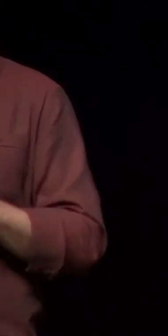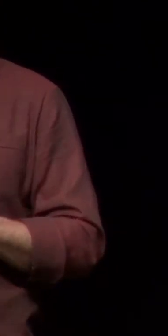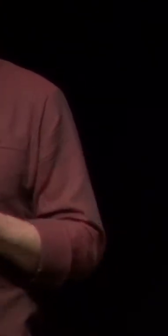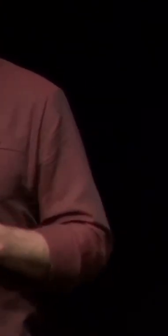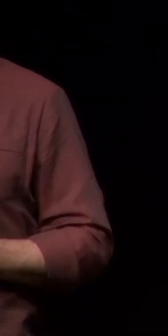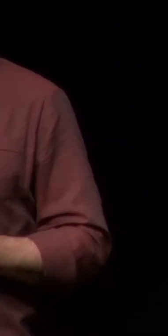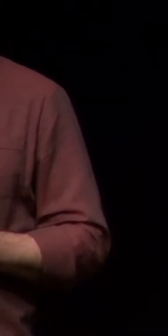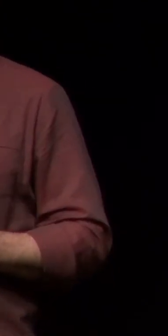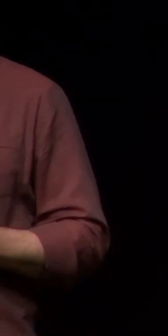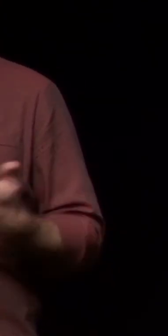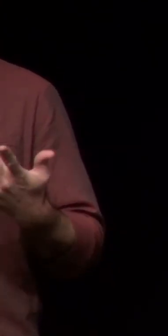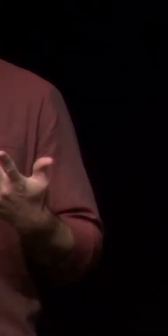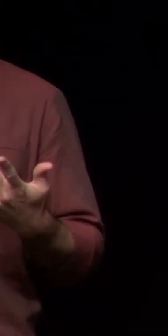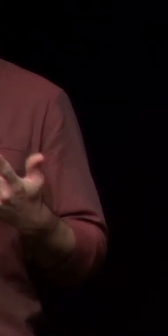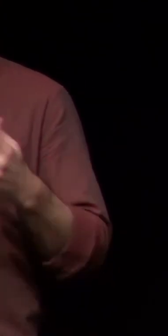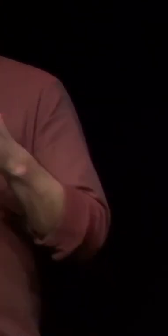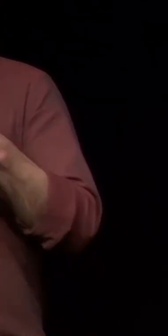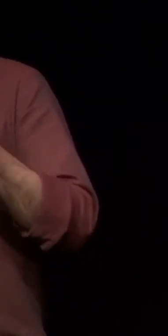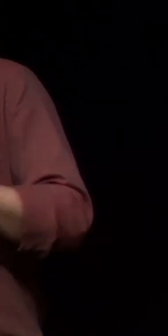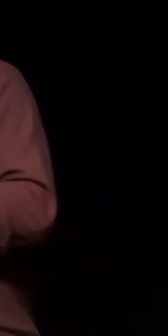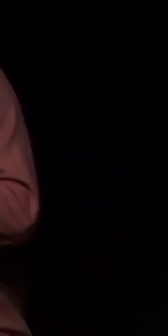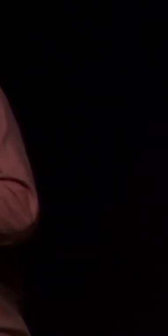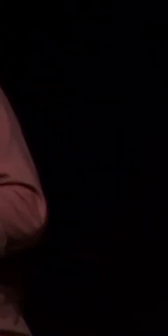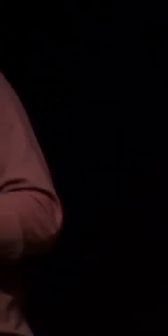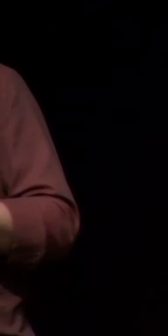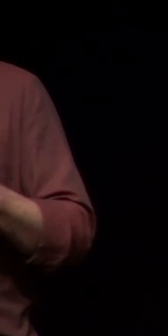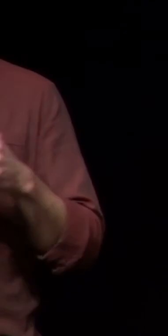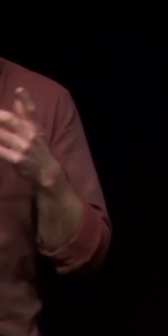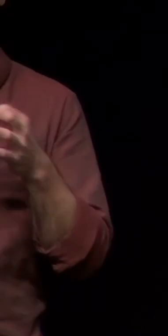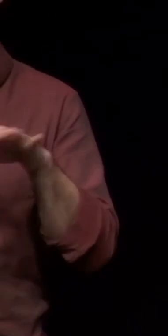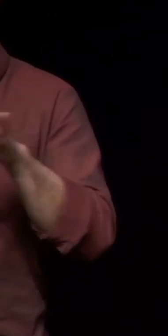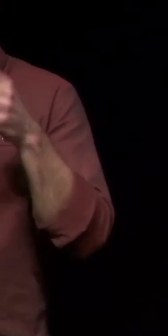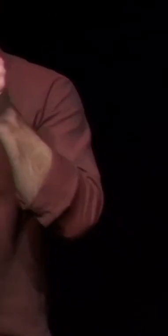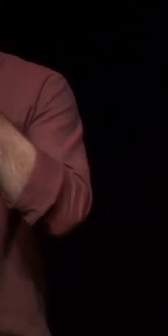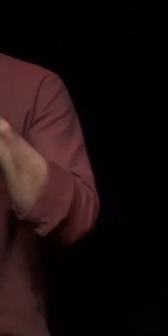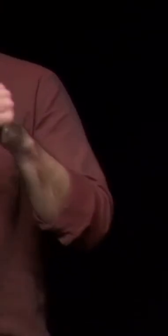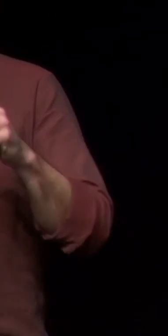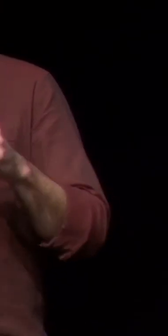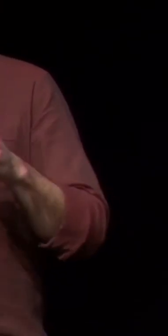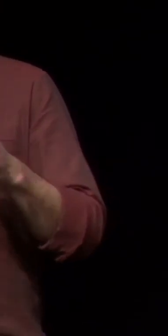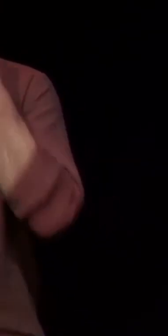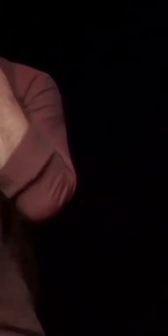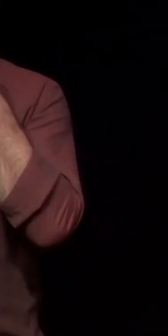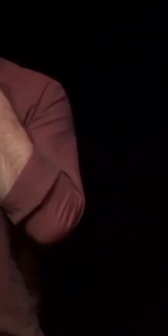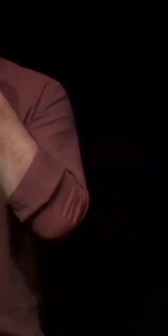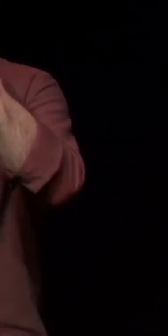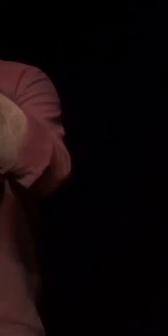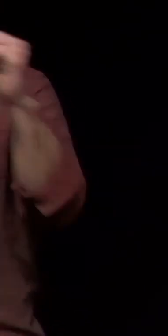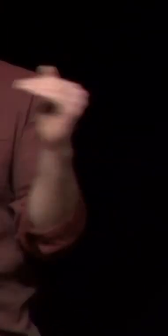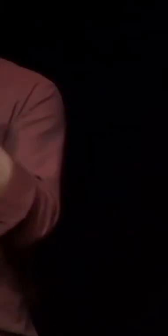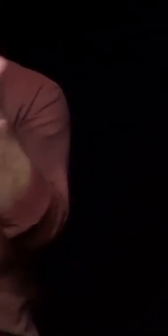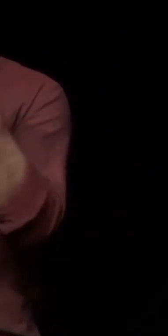not forget the values and the objectives that we're trying to pursue here in terms of greater opportunity and fairness. And